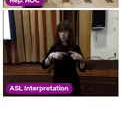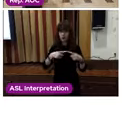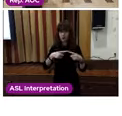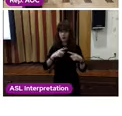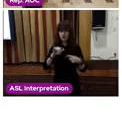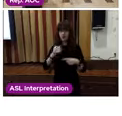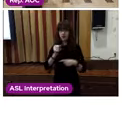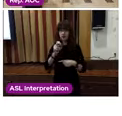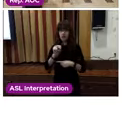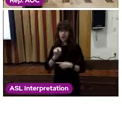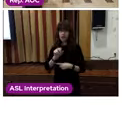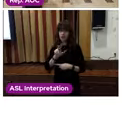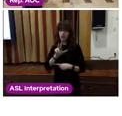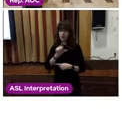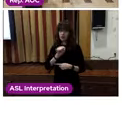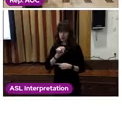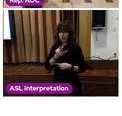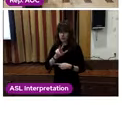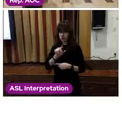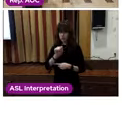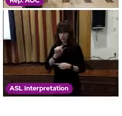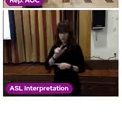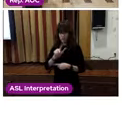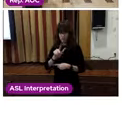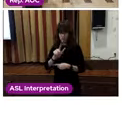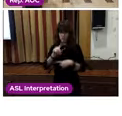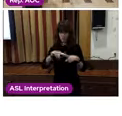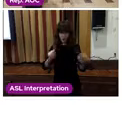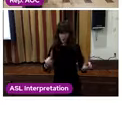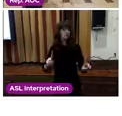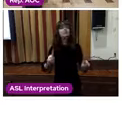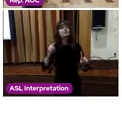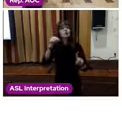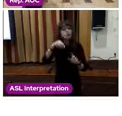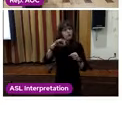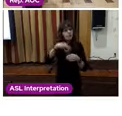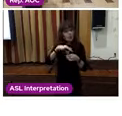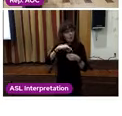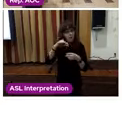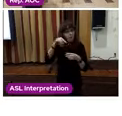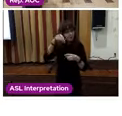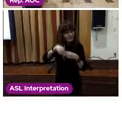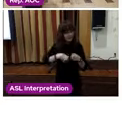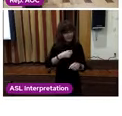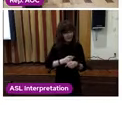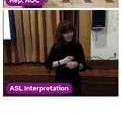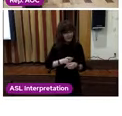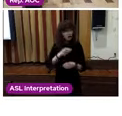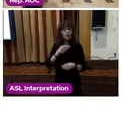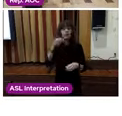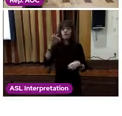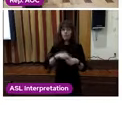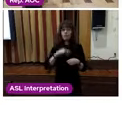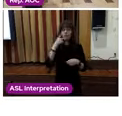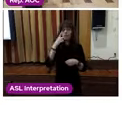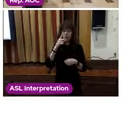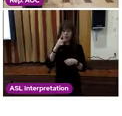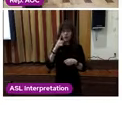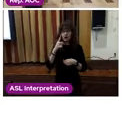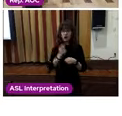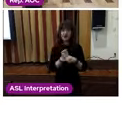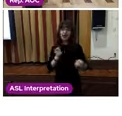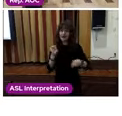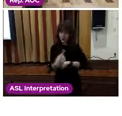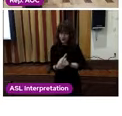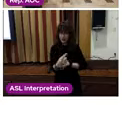year. However, when you are voting this year, you are voting for who your member of Congress is going to